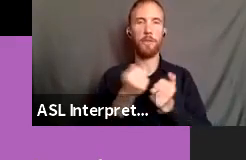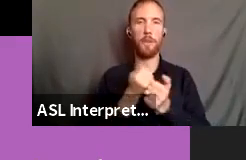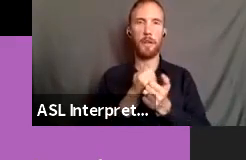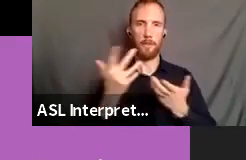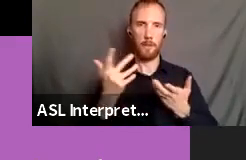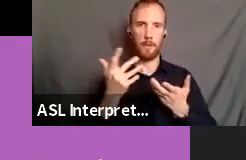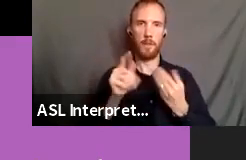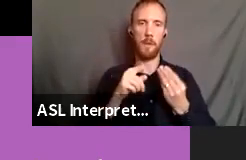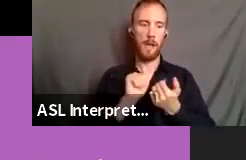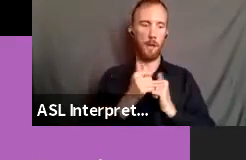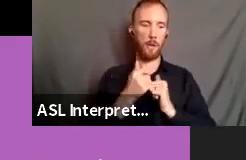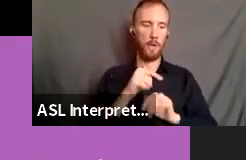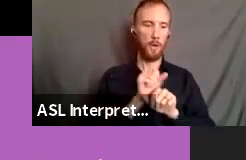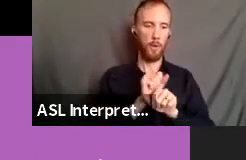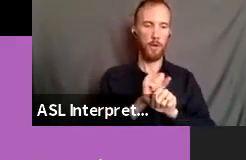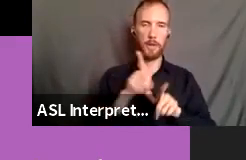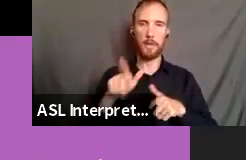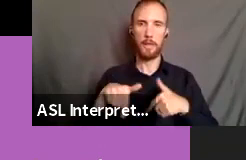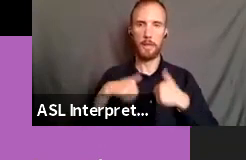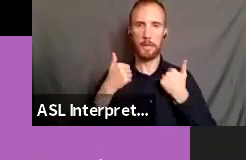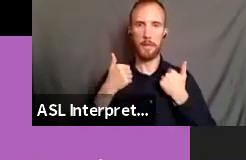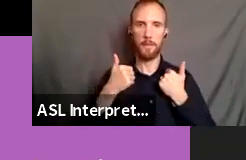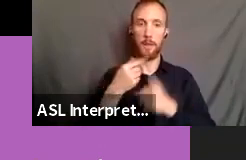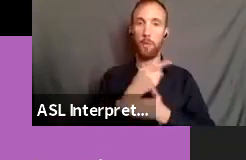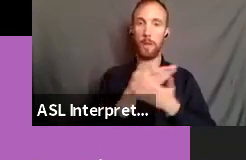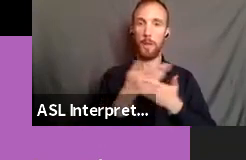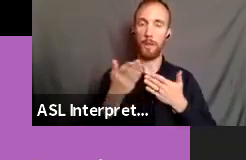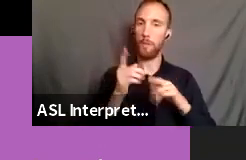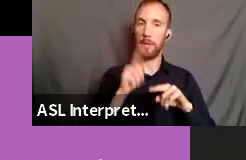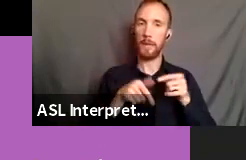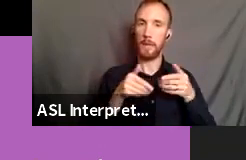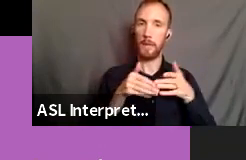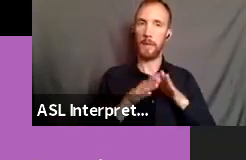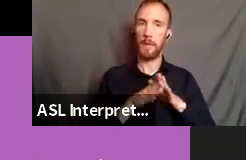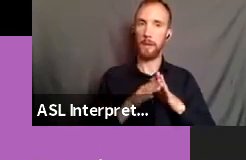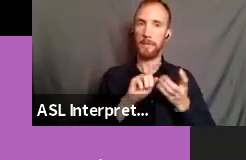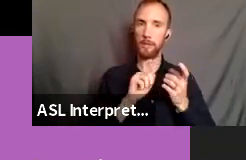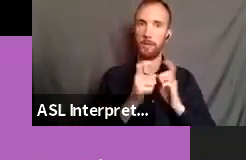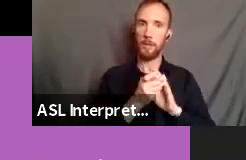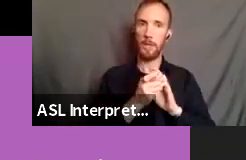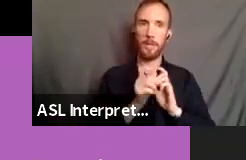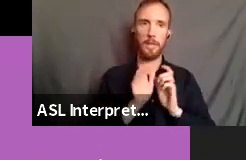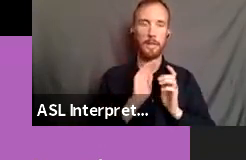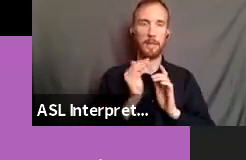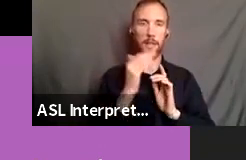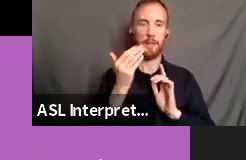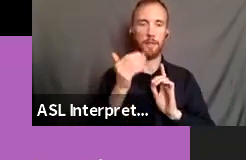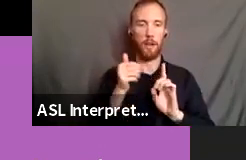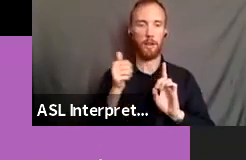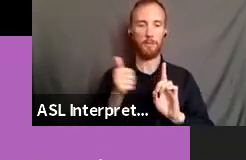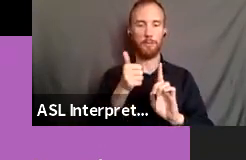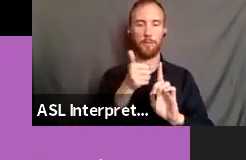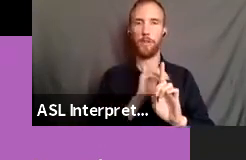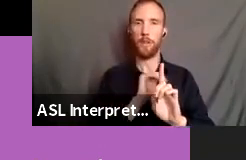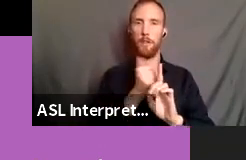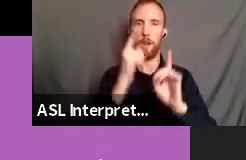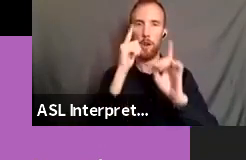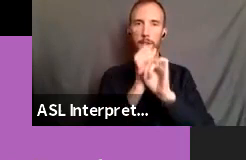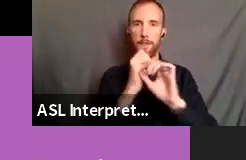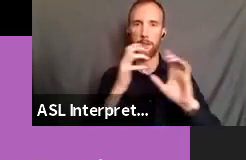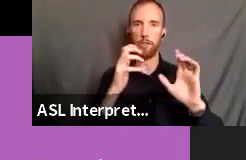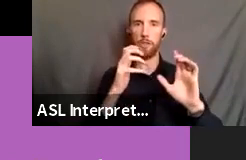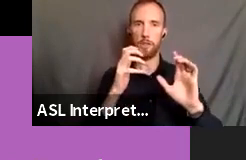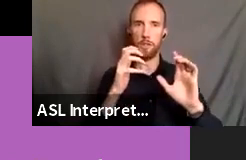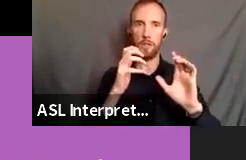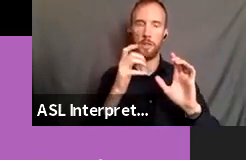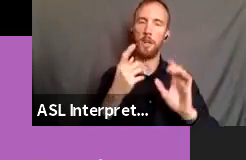live but one thing it must not change is our push towards the cps vision that vision remains our north star and